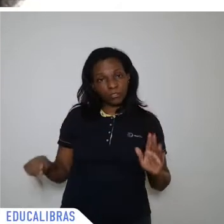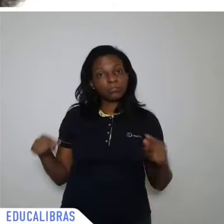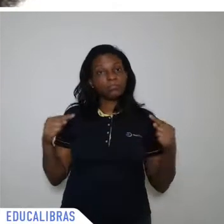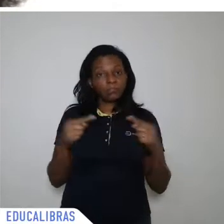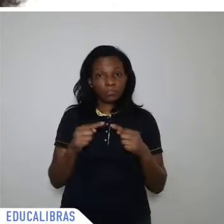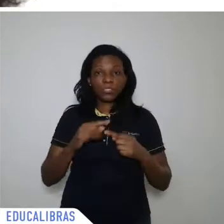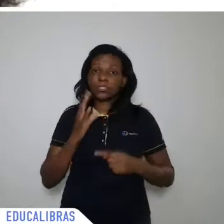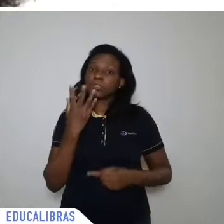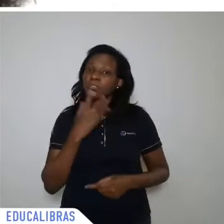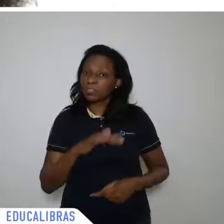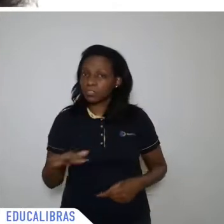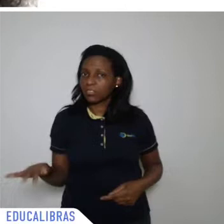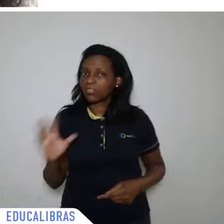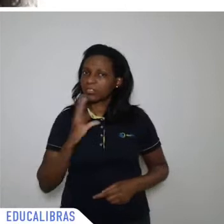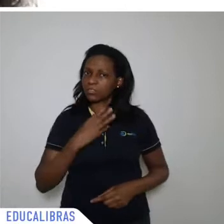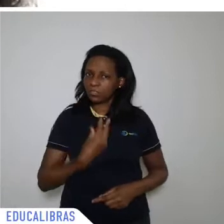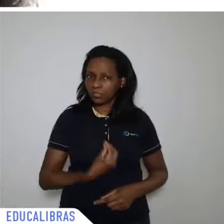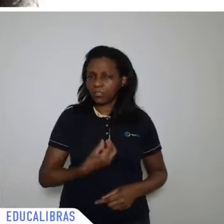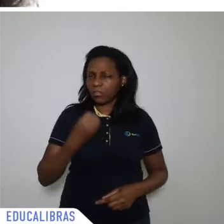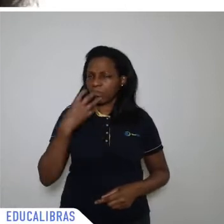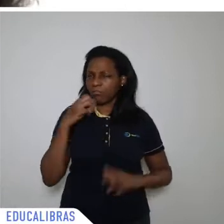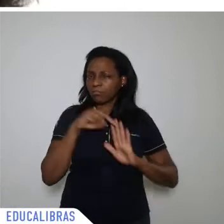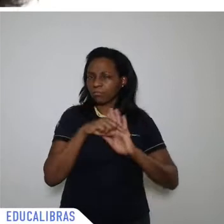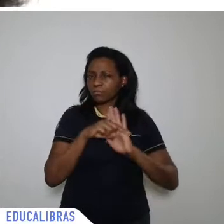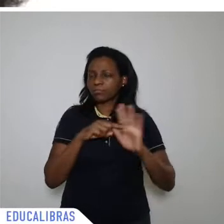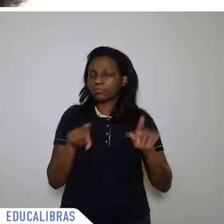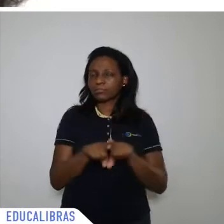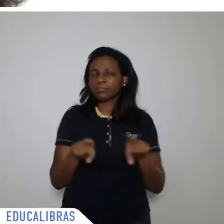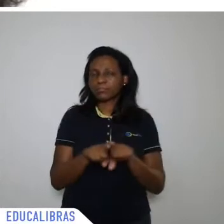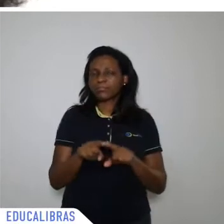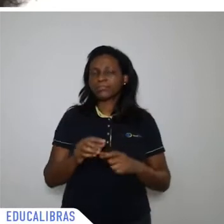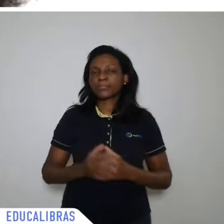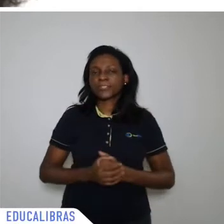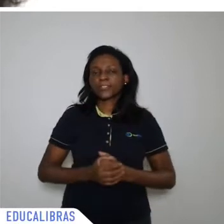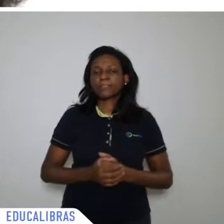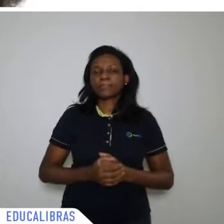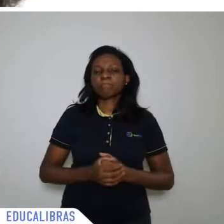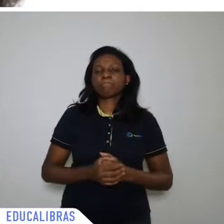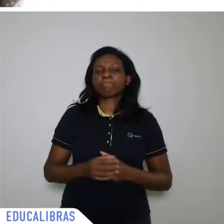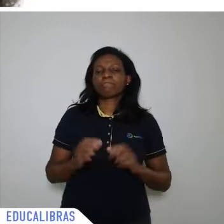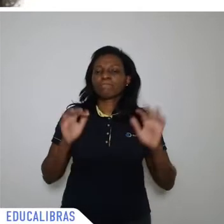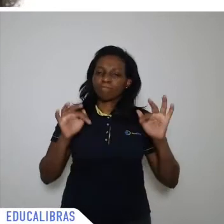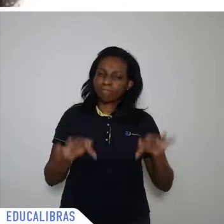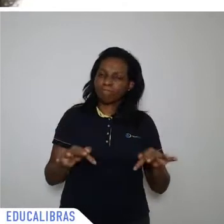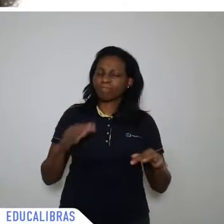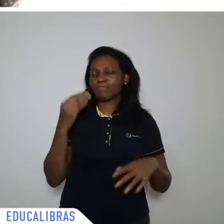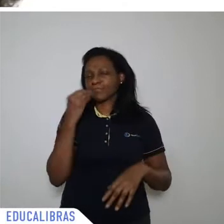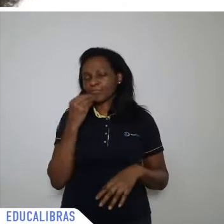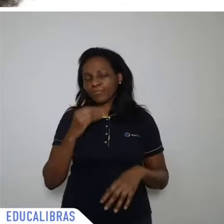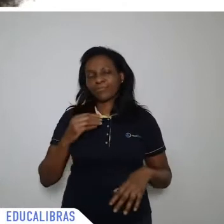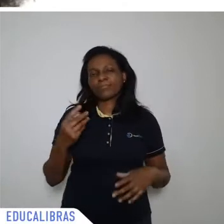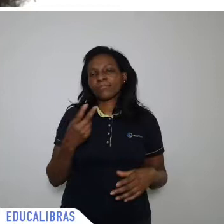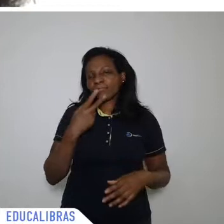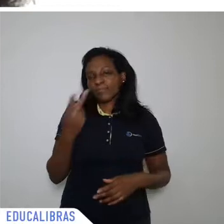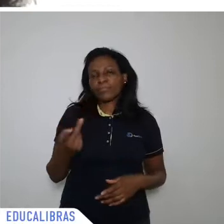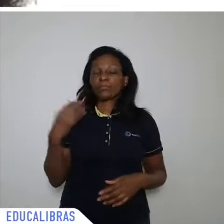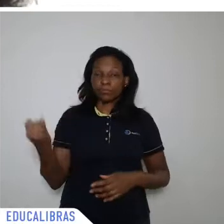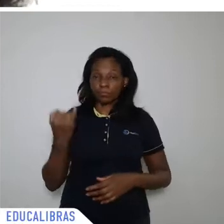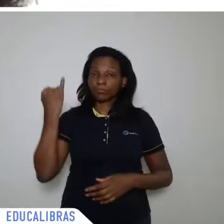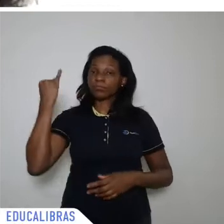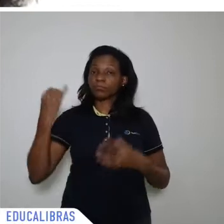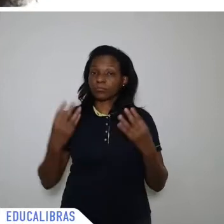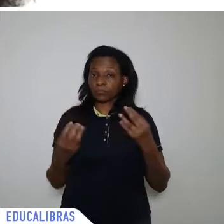Sofia Favero. Her research is something that is worth reading. Just some